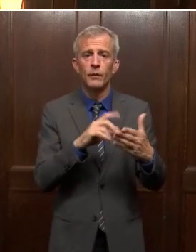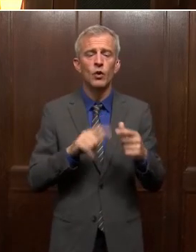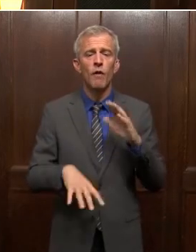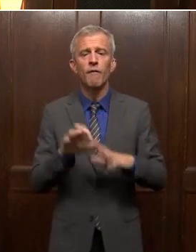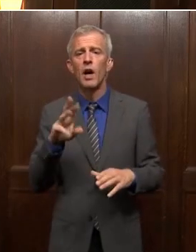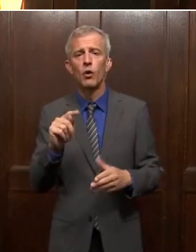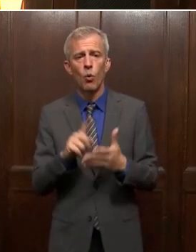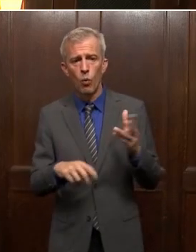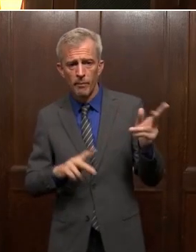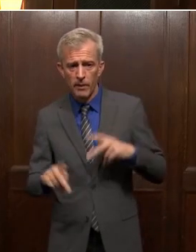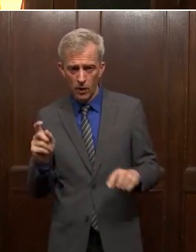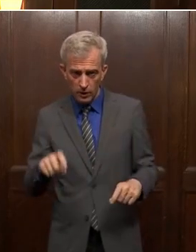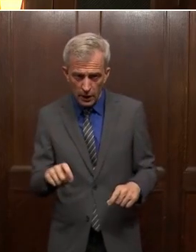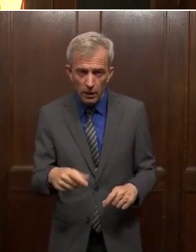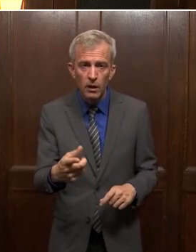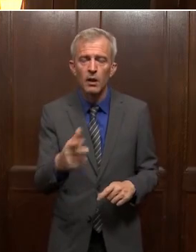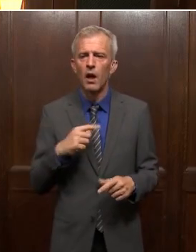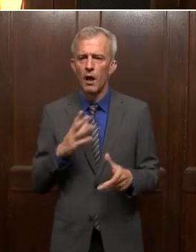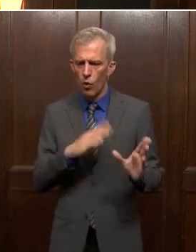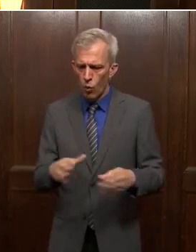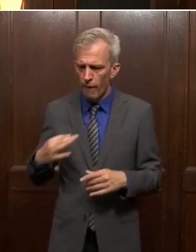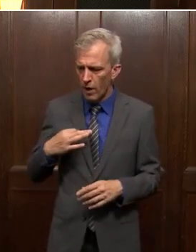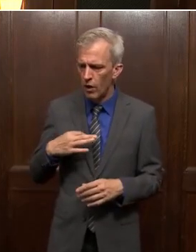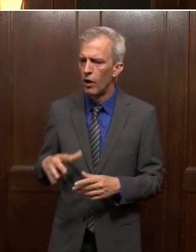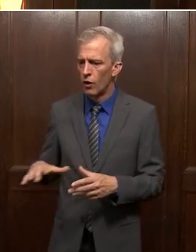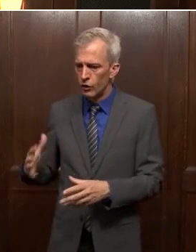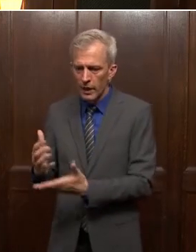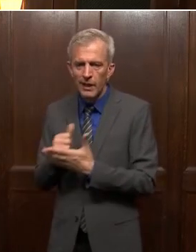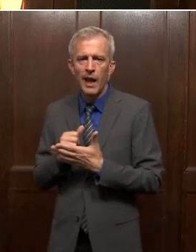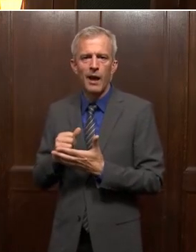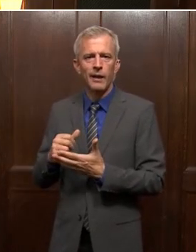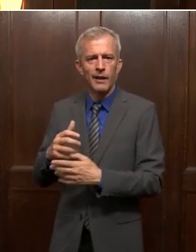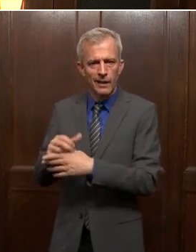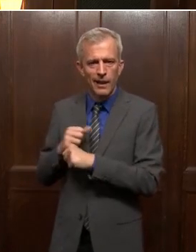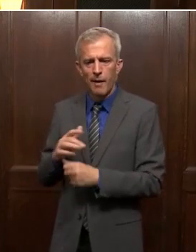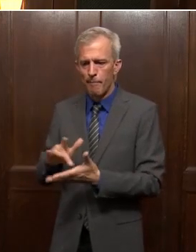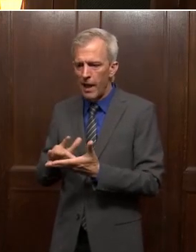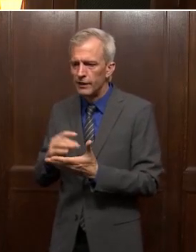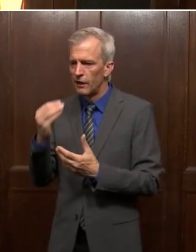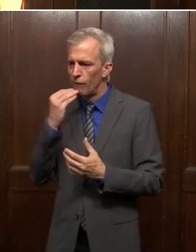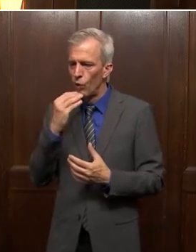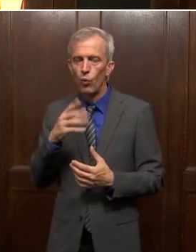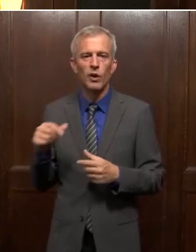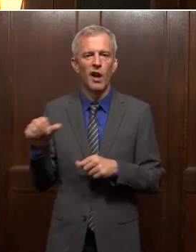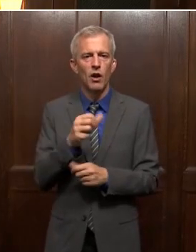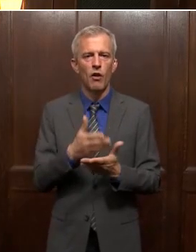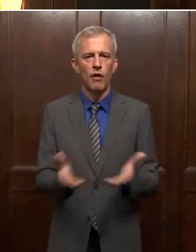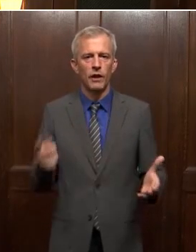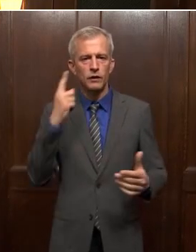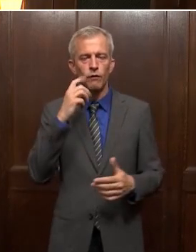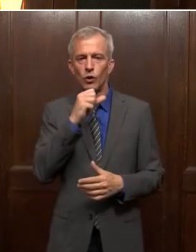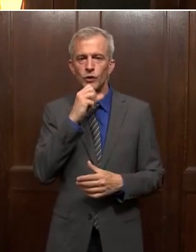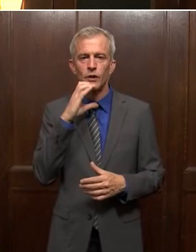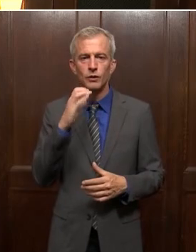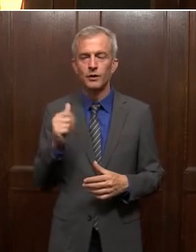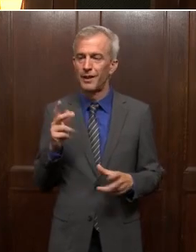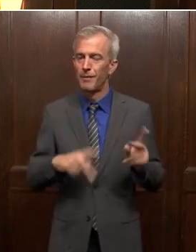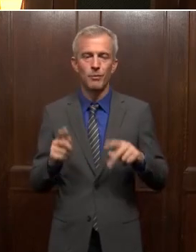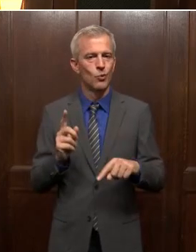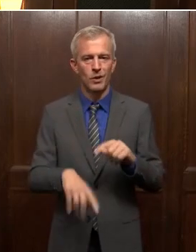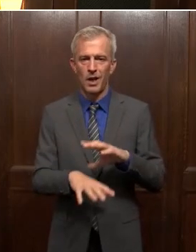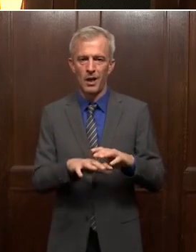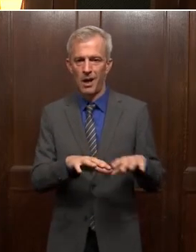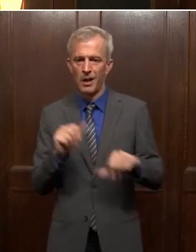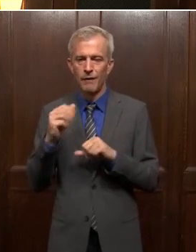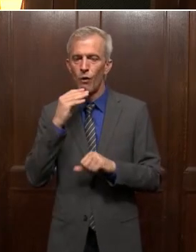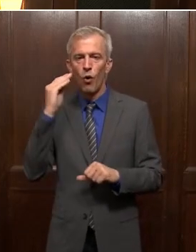then organize volunteers to pick up medicine, food, and other necessities for seniors and those who can't leave their homes.